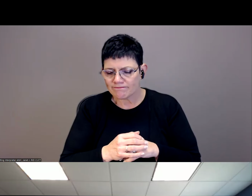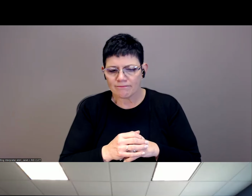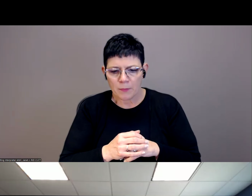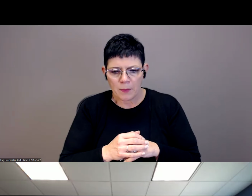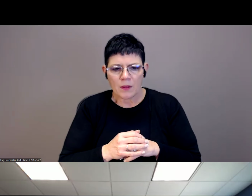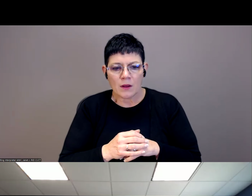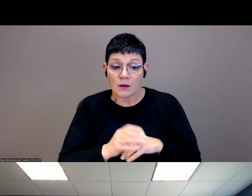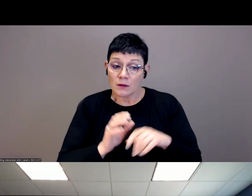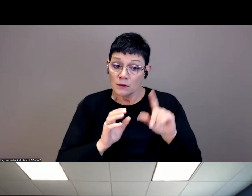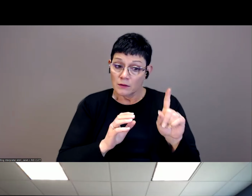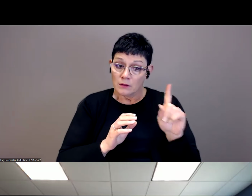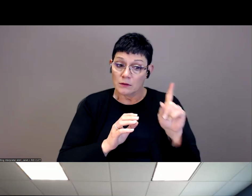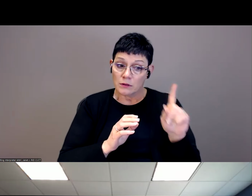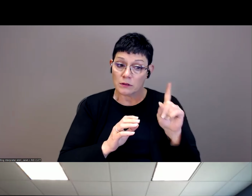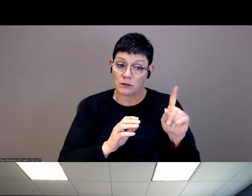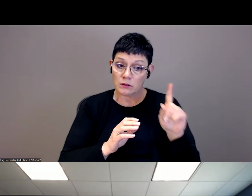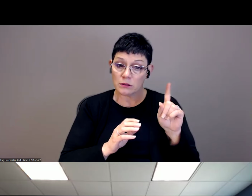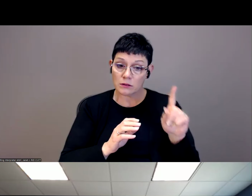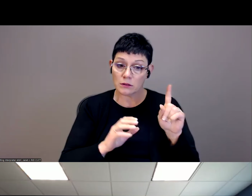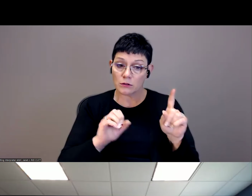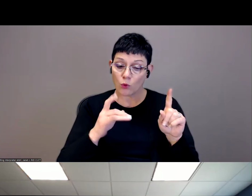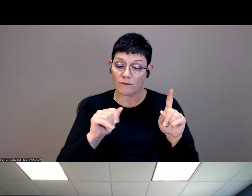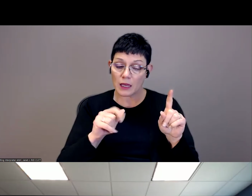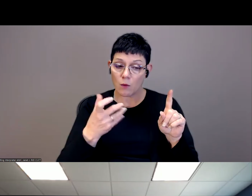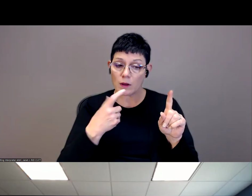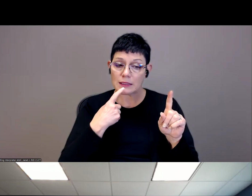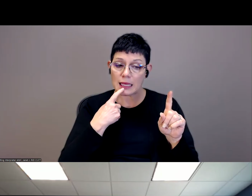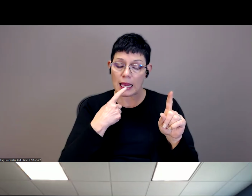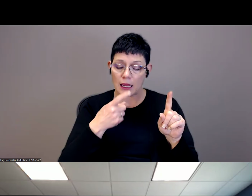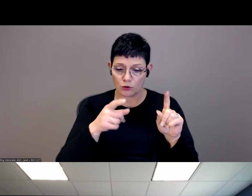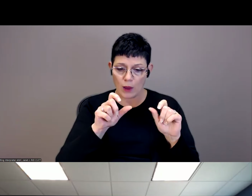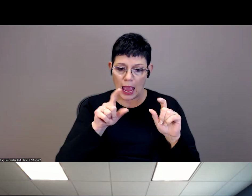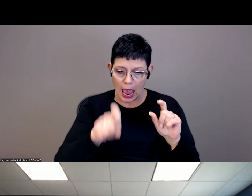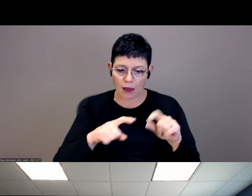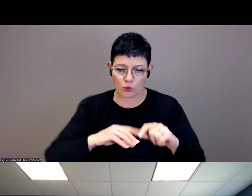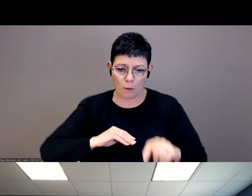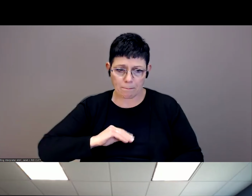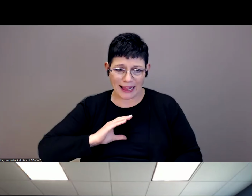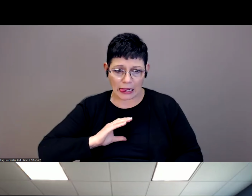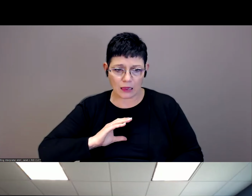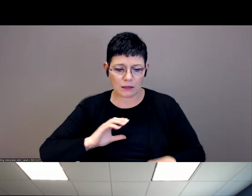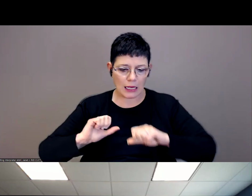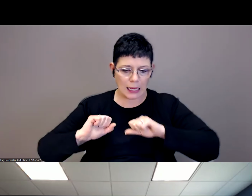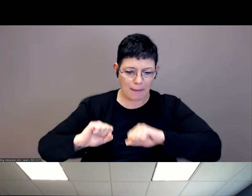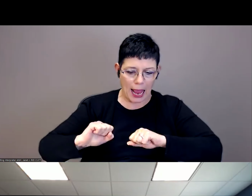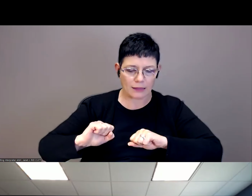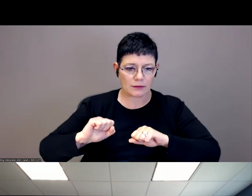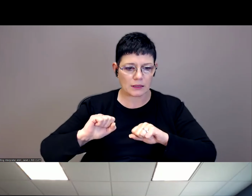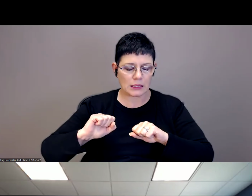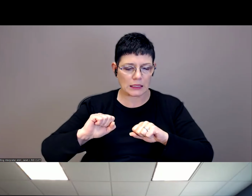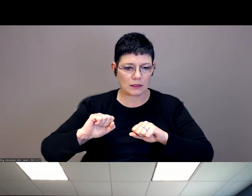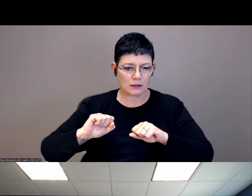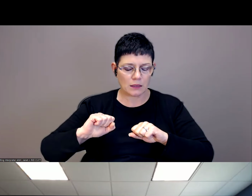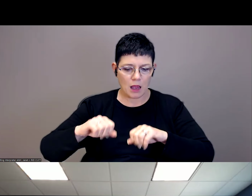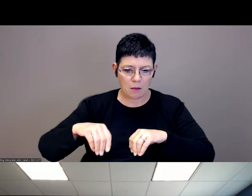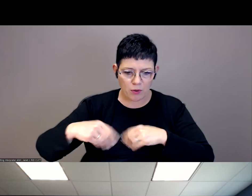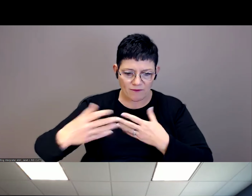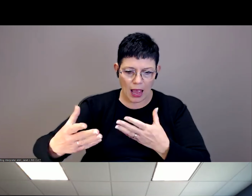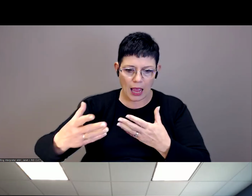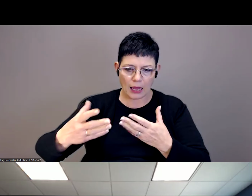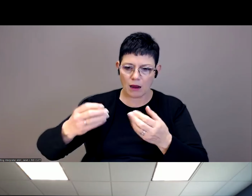And that one more thing, Sophia, building the capacity of our communities to show up is so